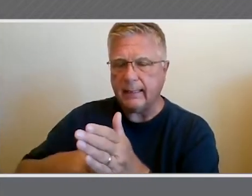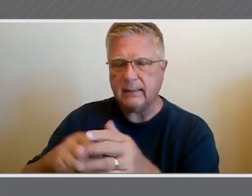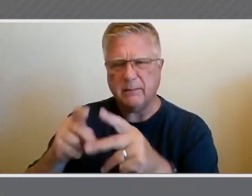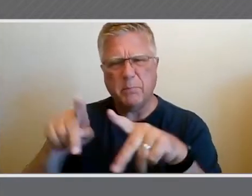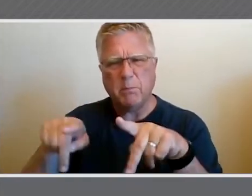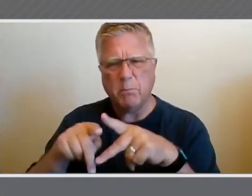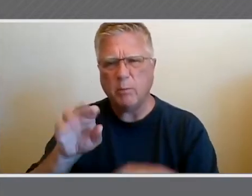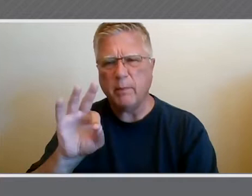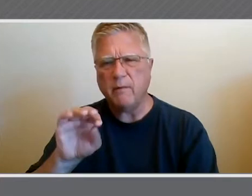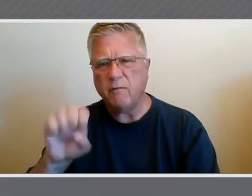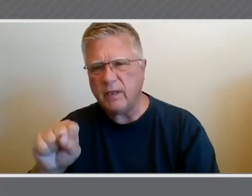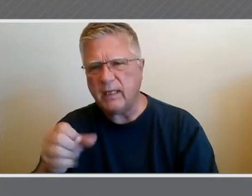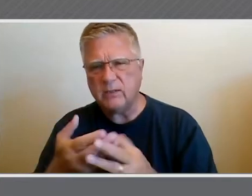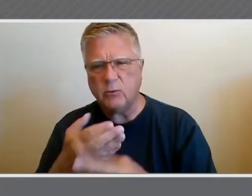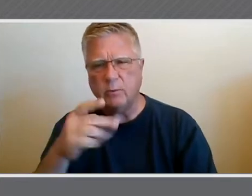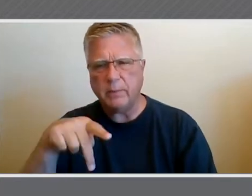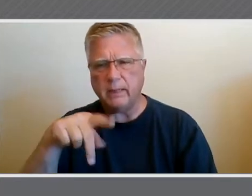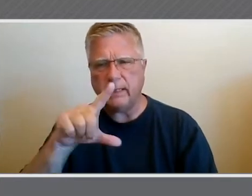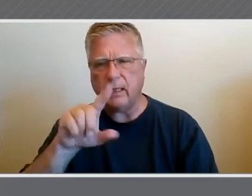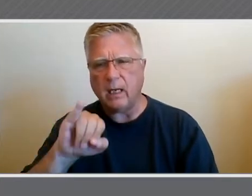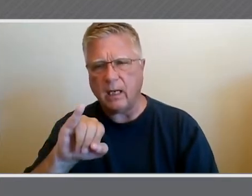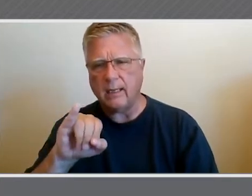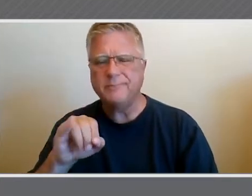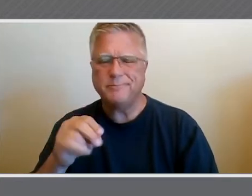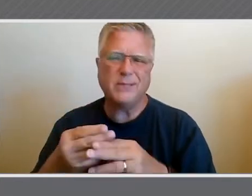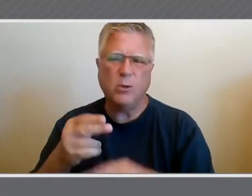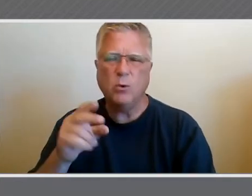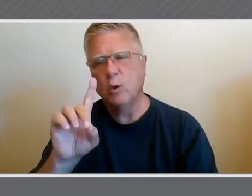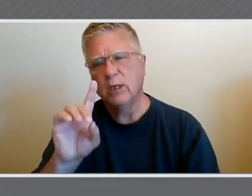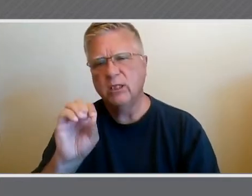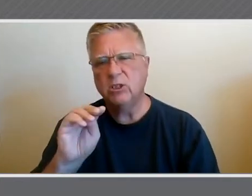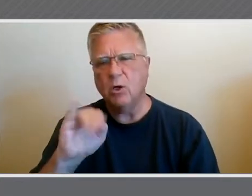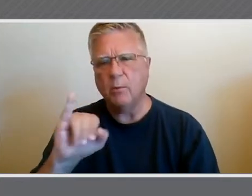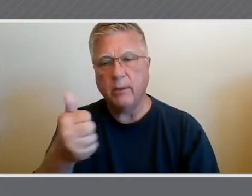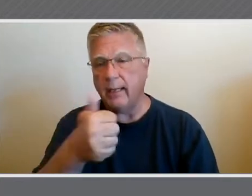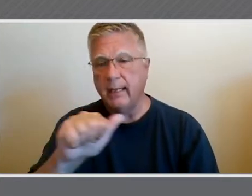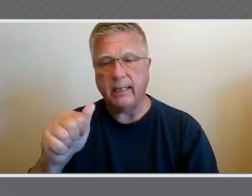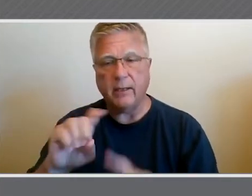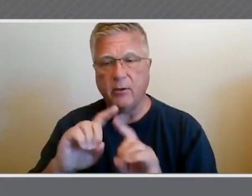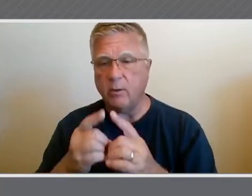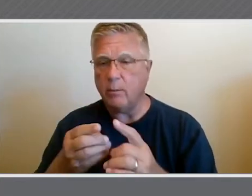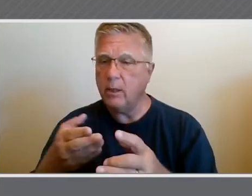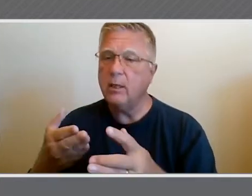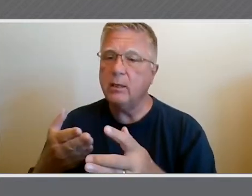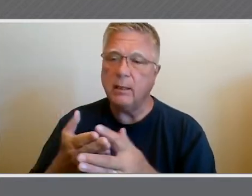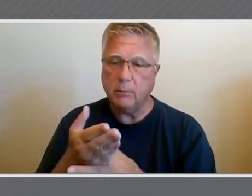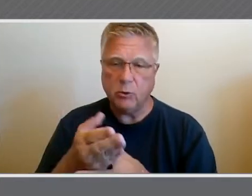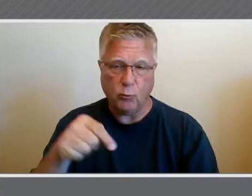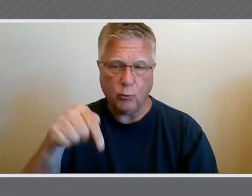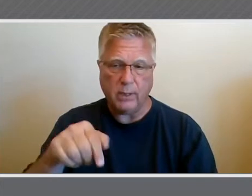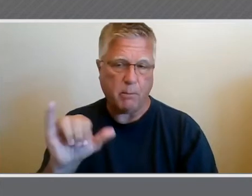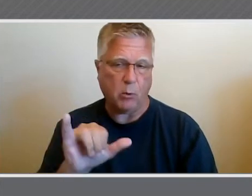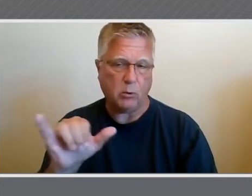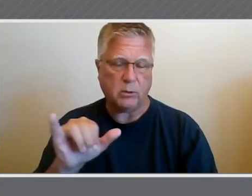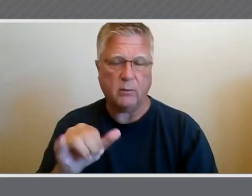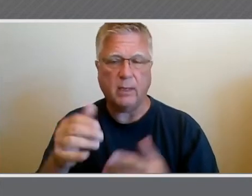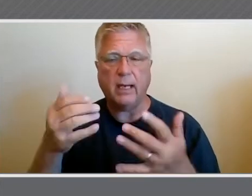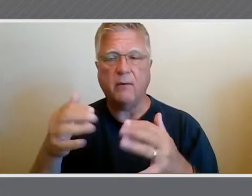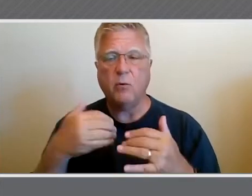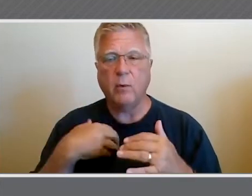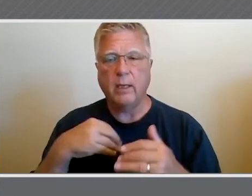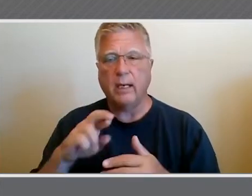come in through PLI or DOMI or any other department also route through them. Once we have a revenue